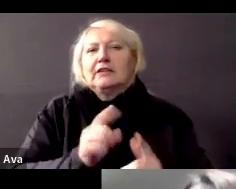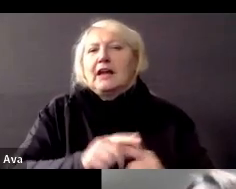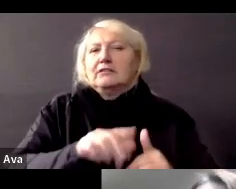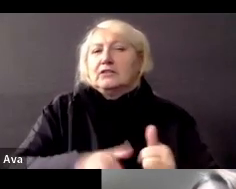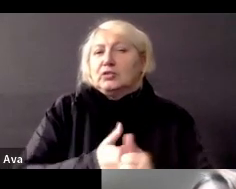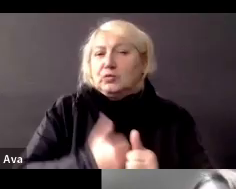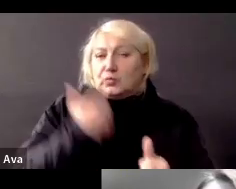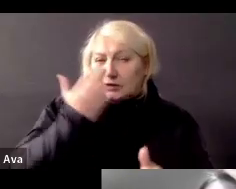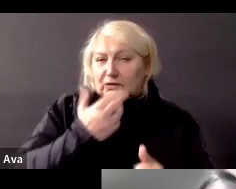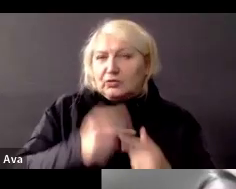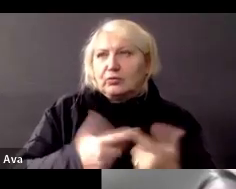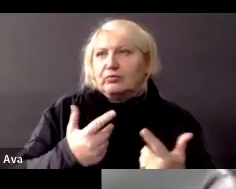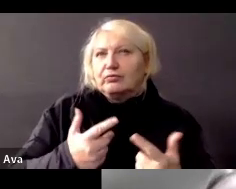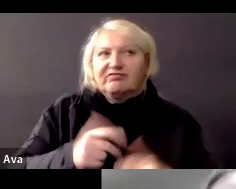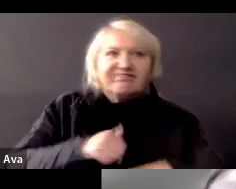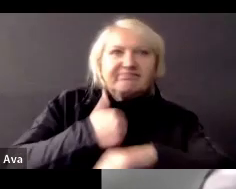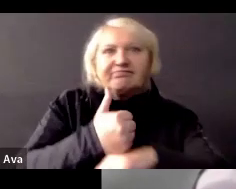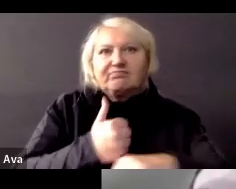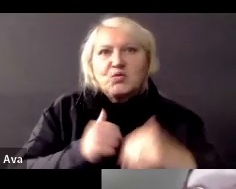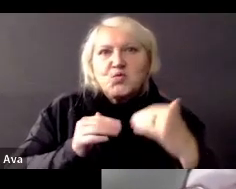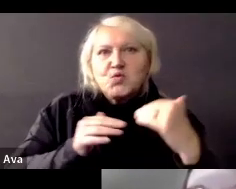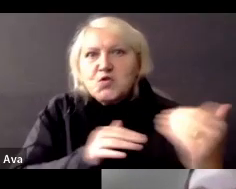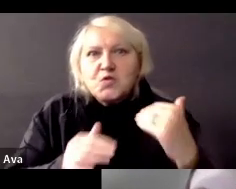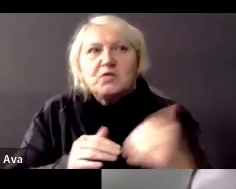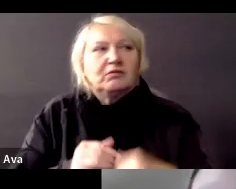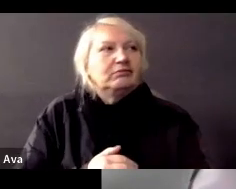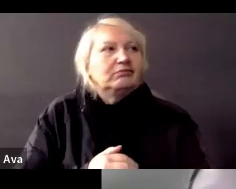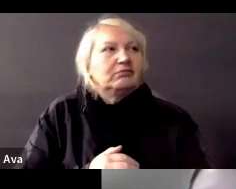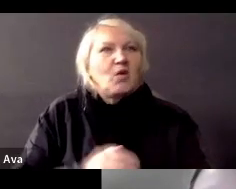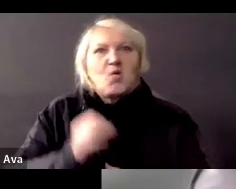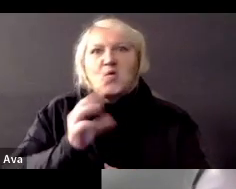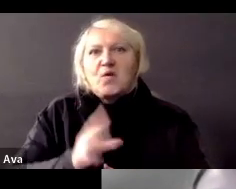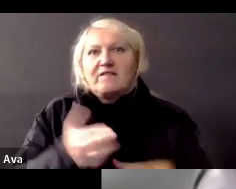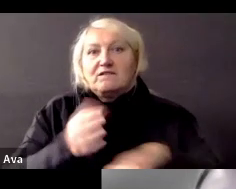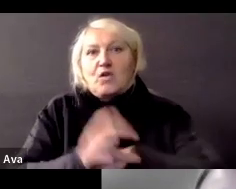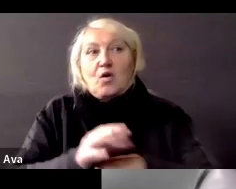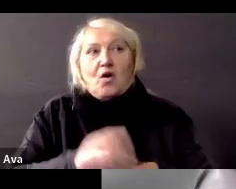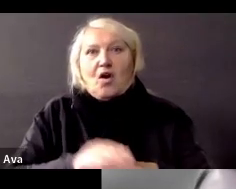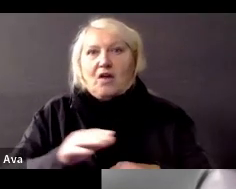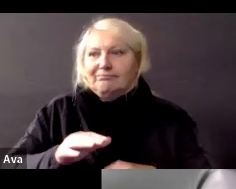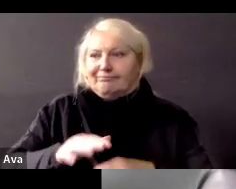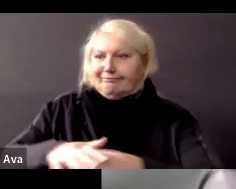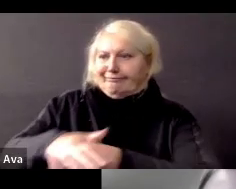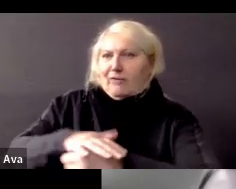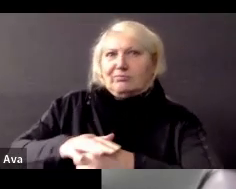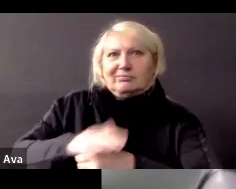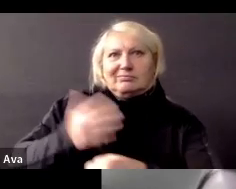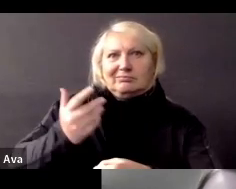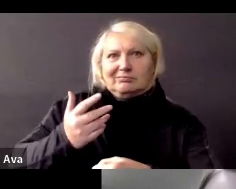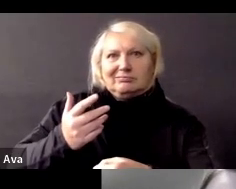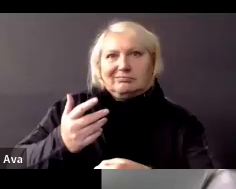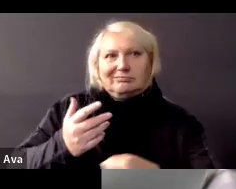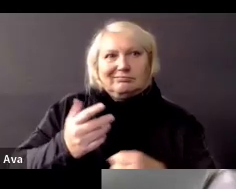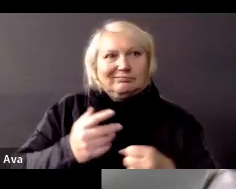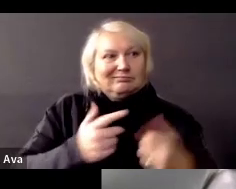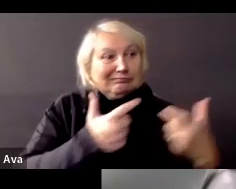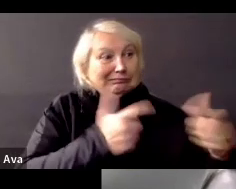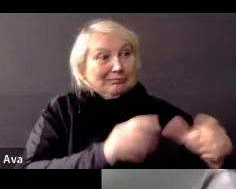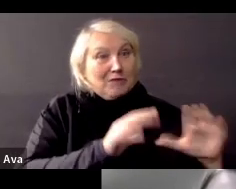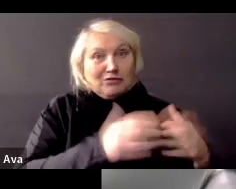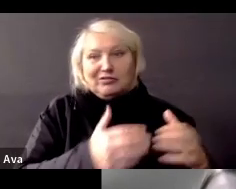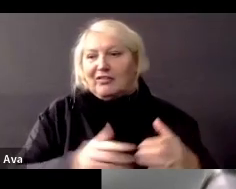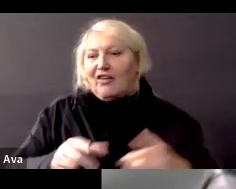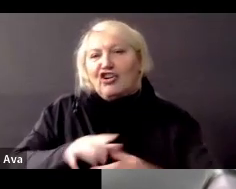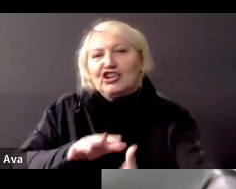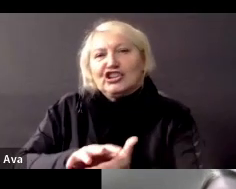to wage wars or attacks on marginalized populations. So human rights obviously means a